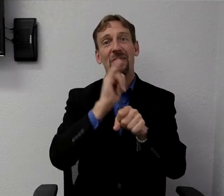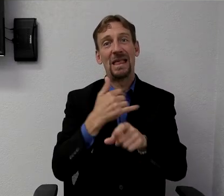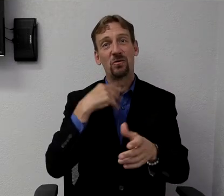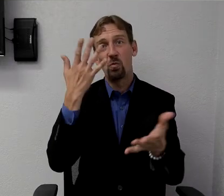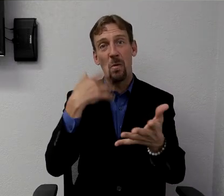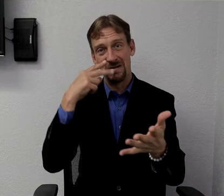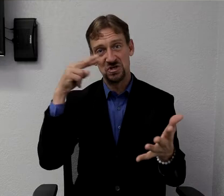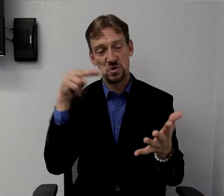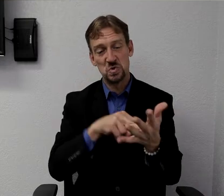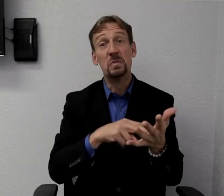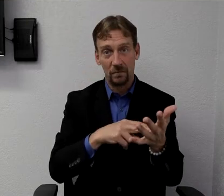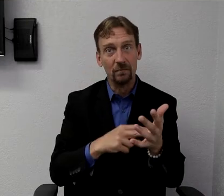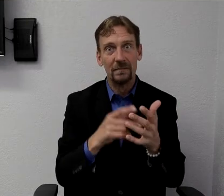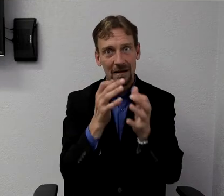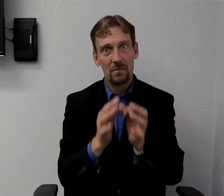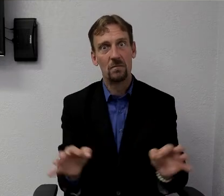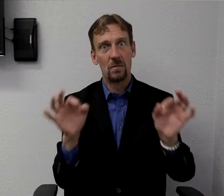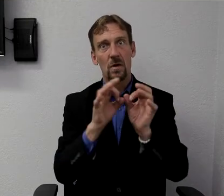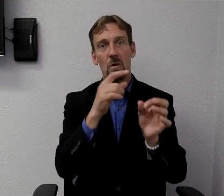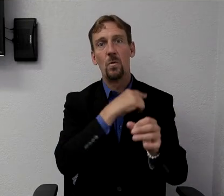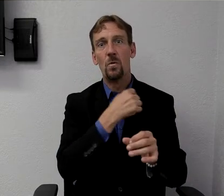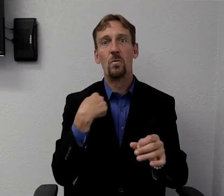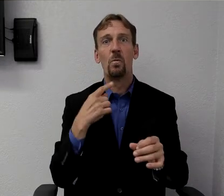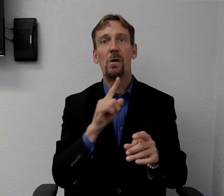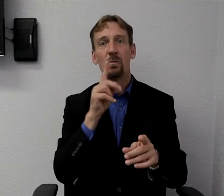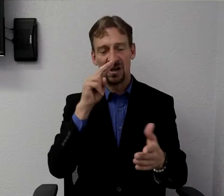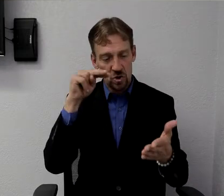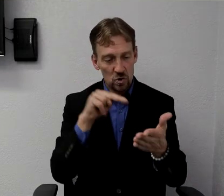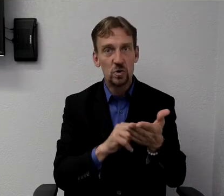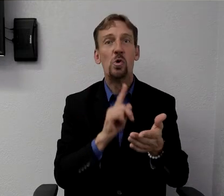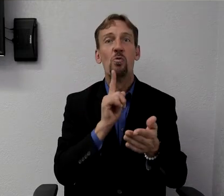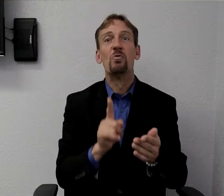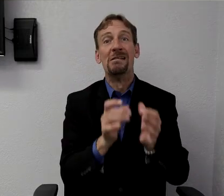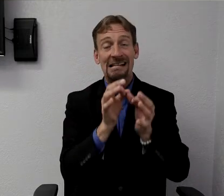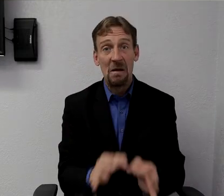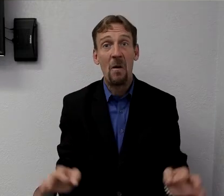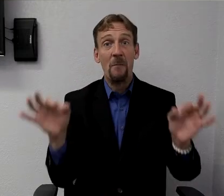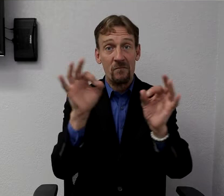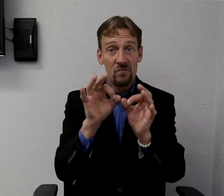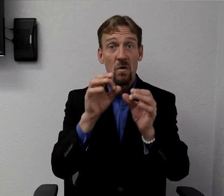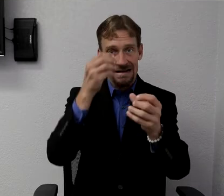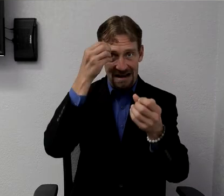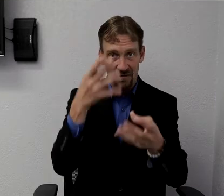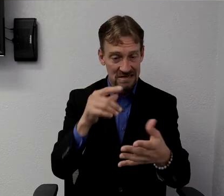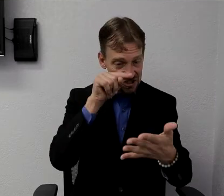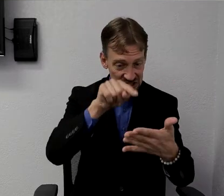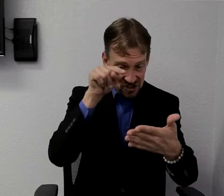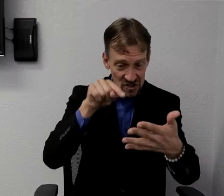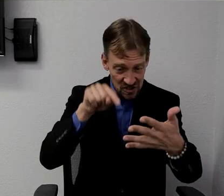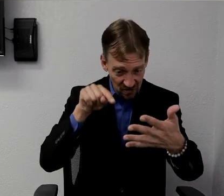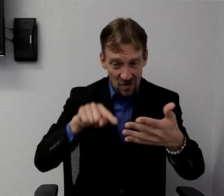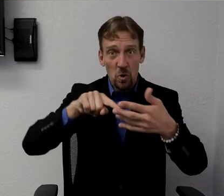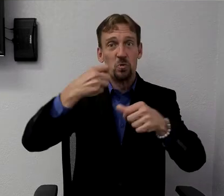quantitative, specific clinical measures that help a physician make that determination. So you